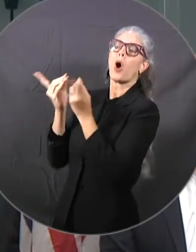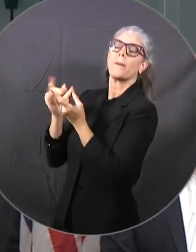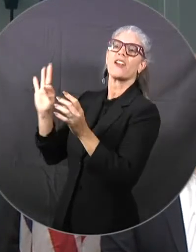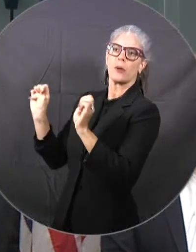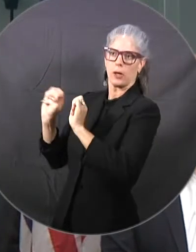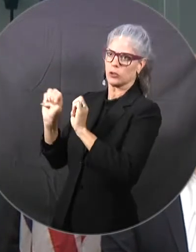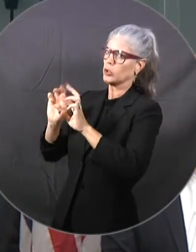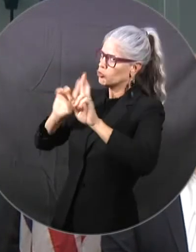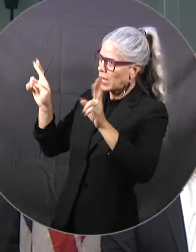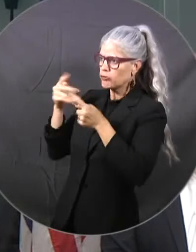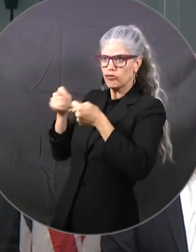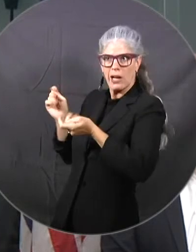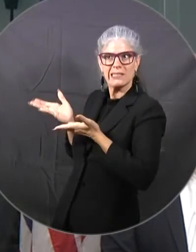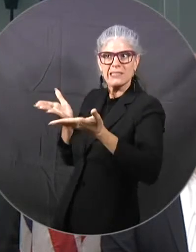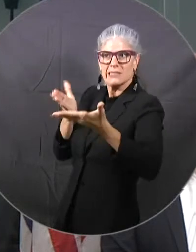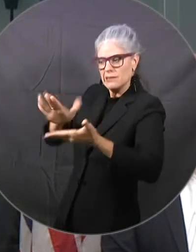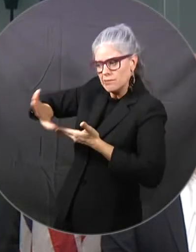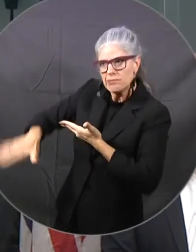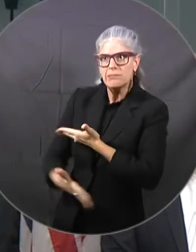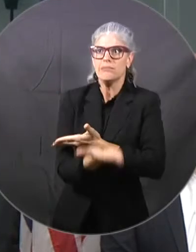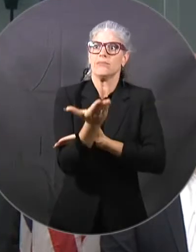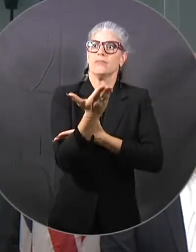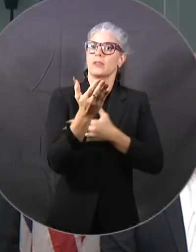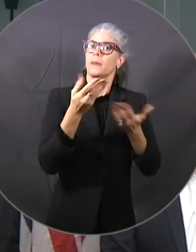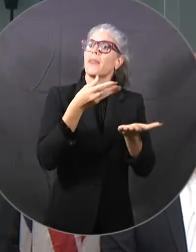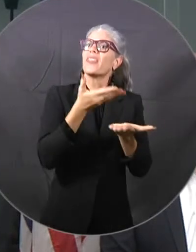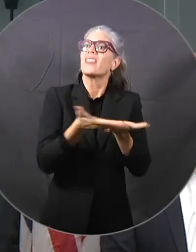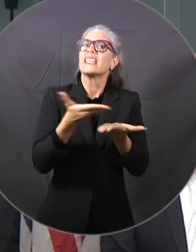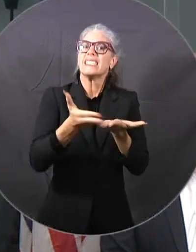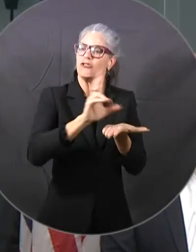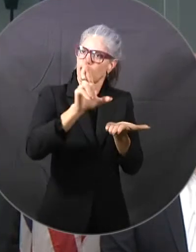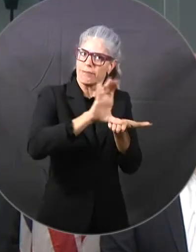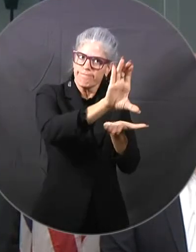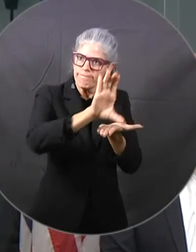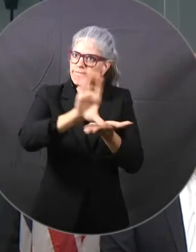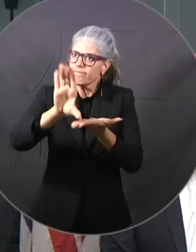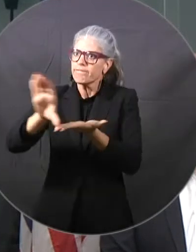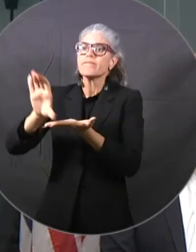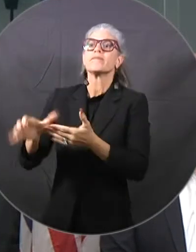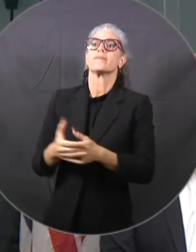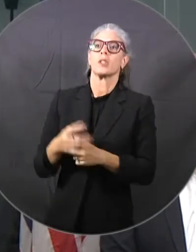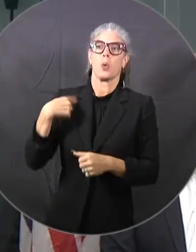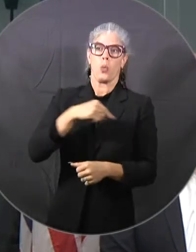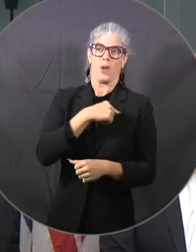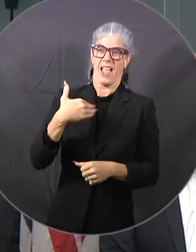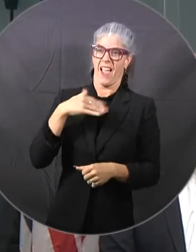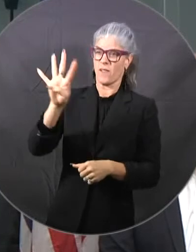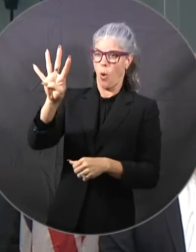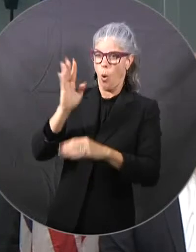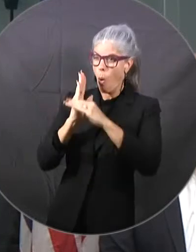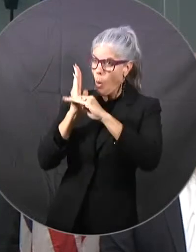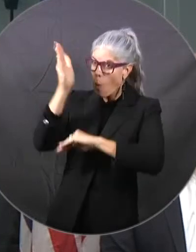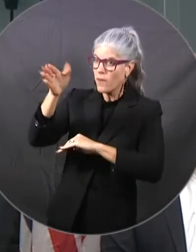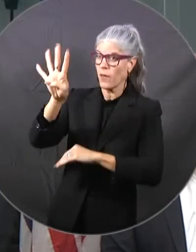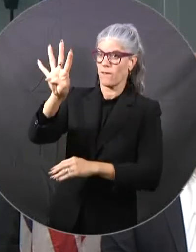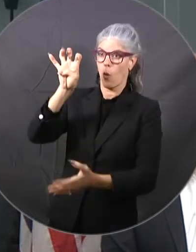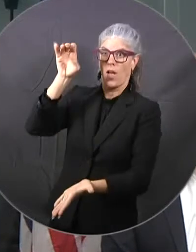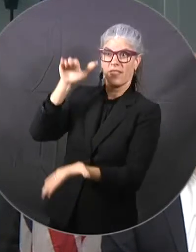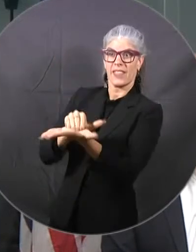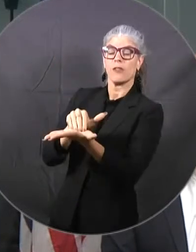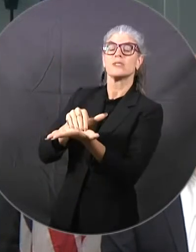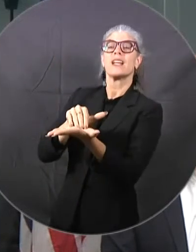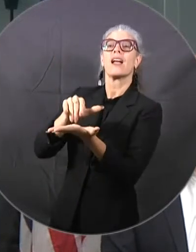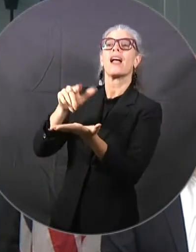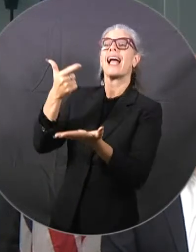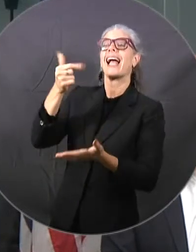morning. We currently have over 400,000 gallons of fuel staged and ready to deploy, and additional assets are expected over the next